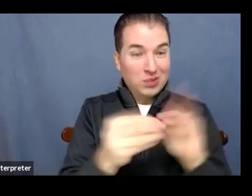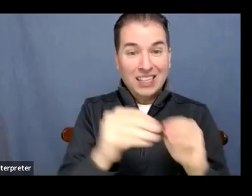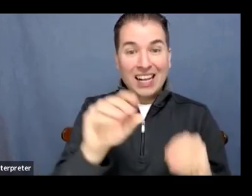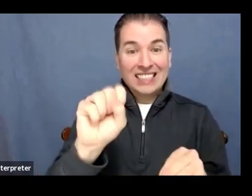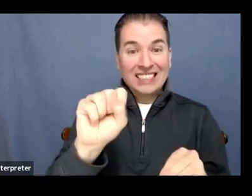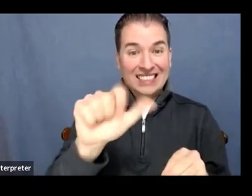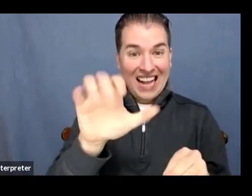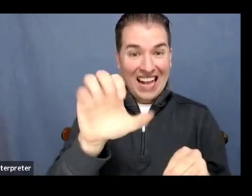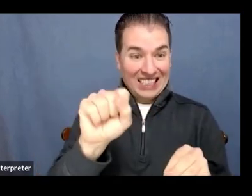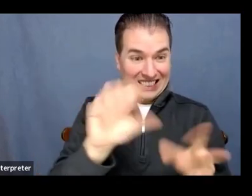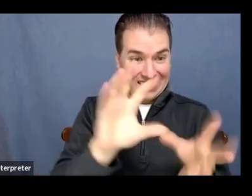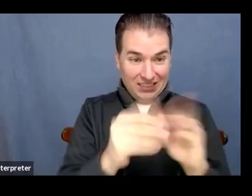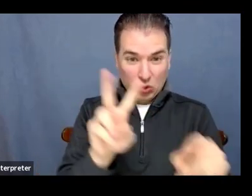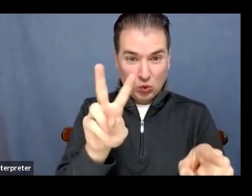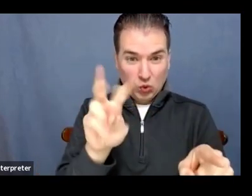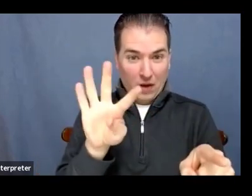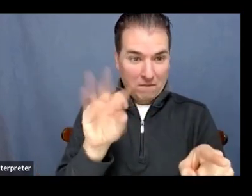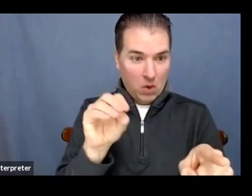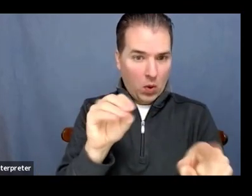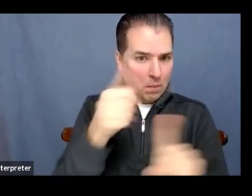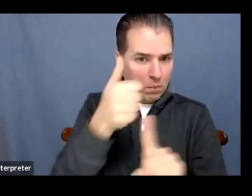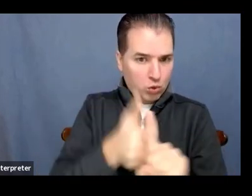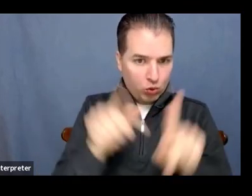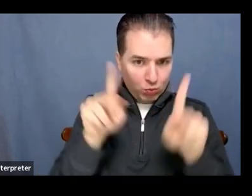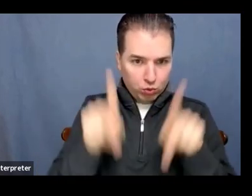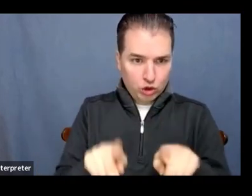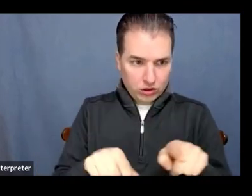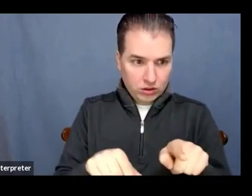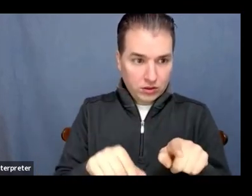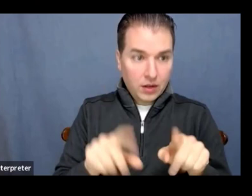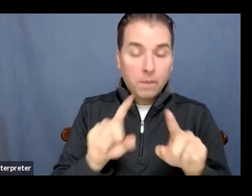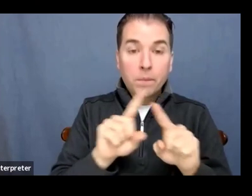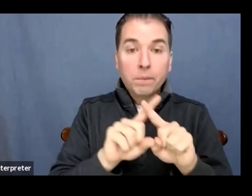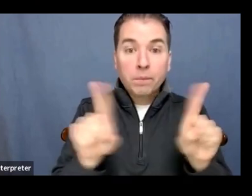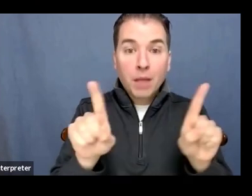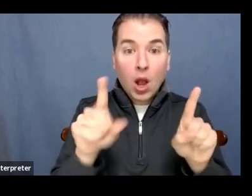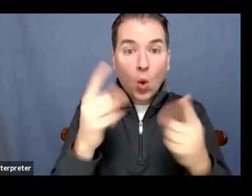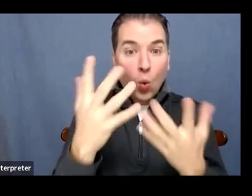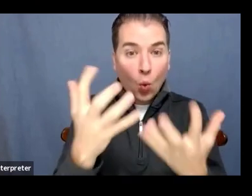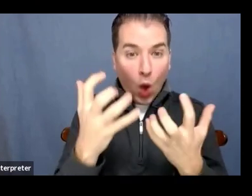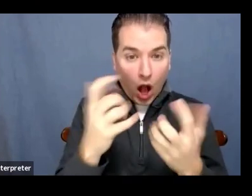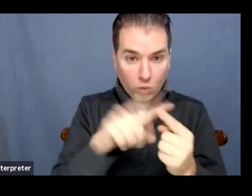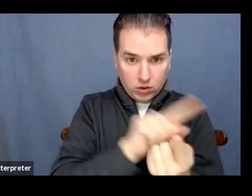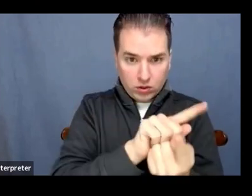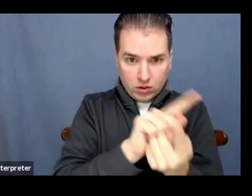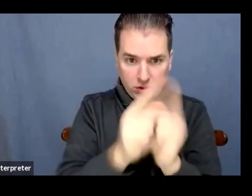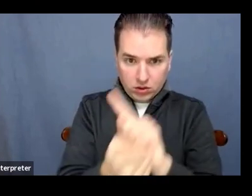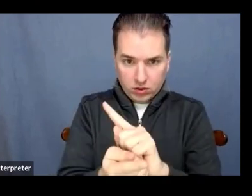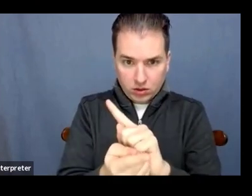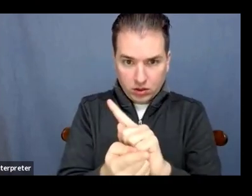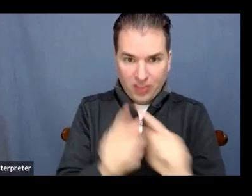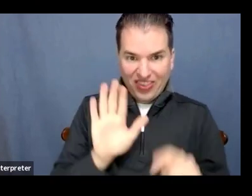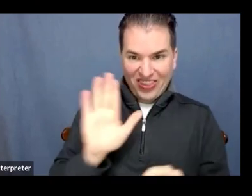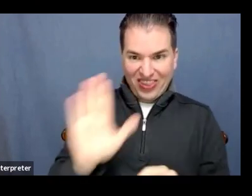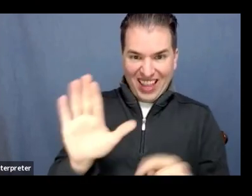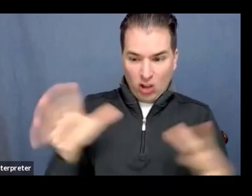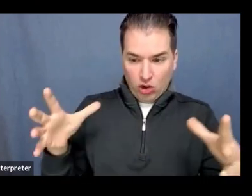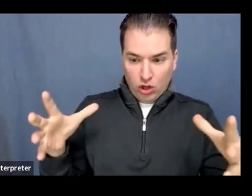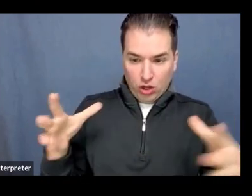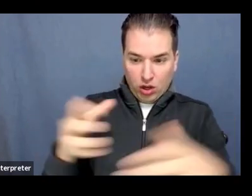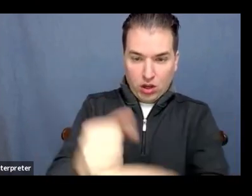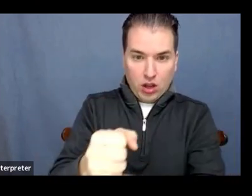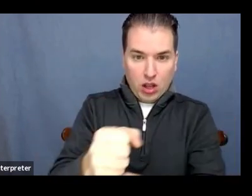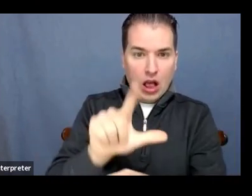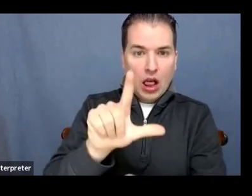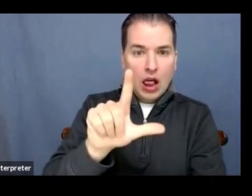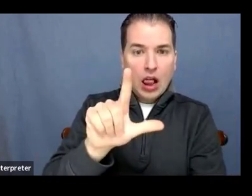is important, but it's not the most important number. What we want to understand here is the lifetime value. So it's value